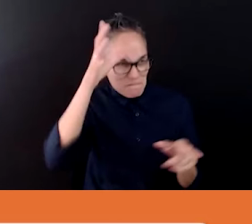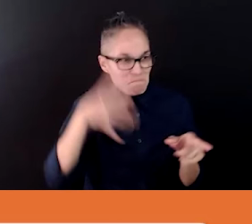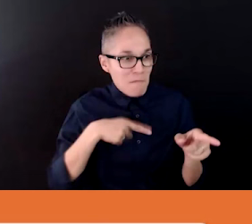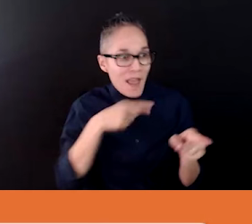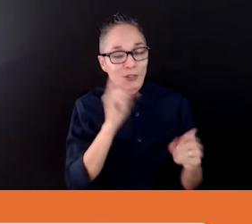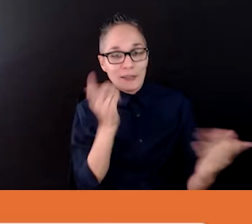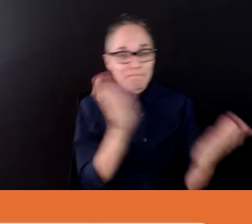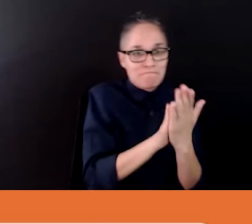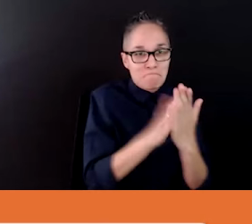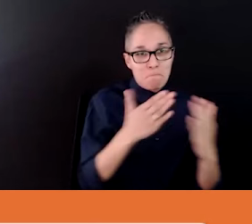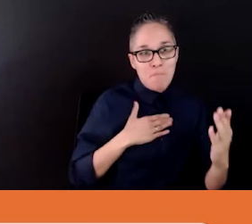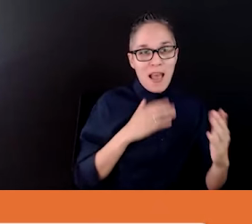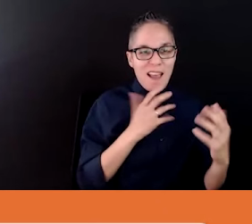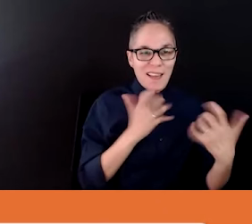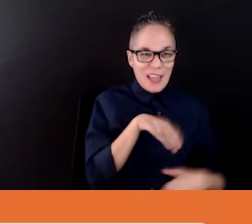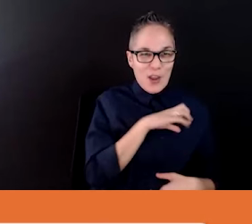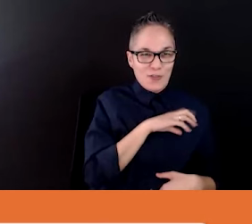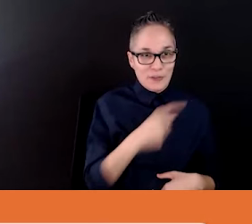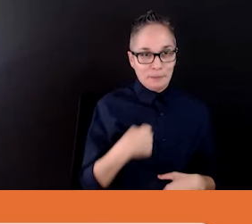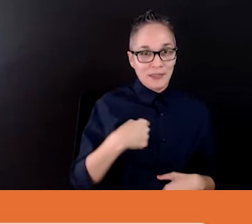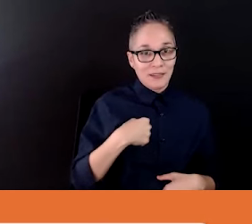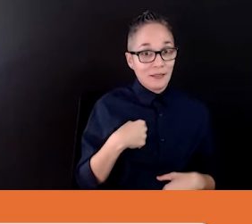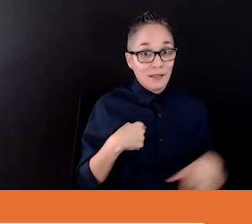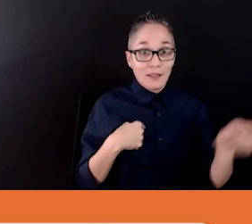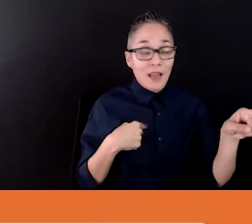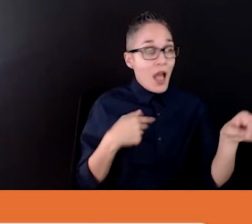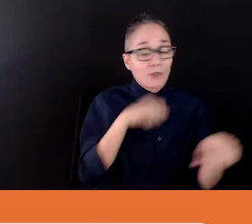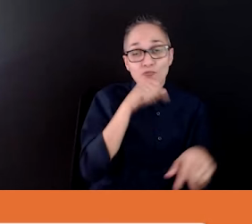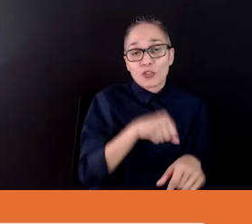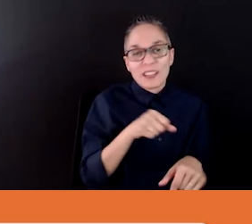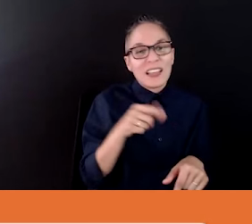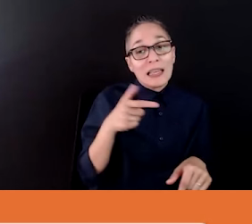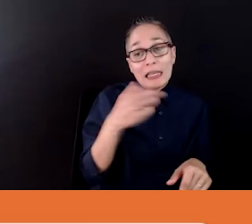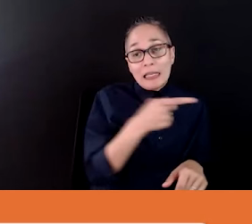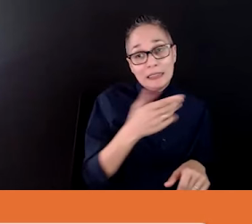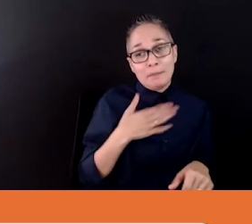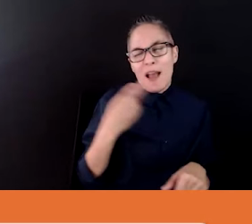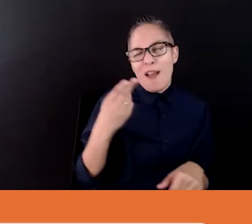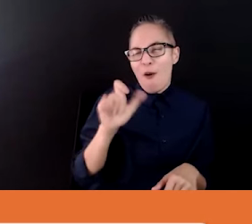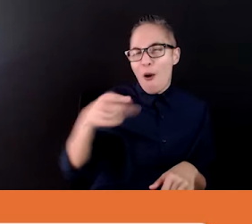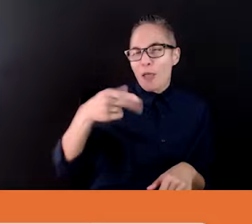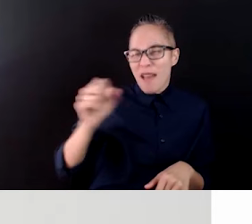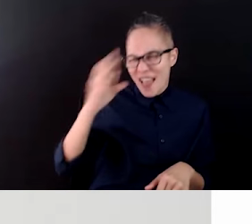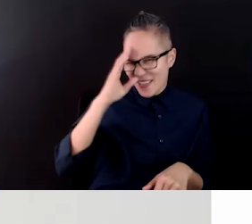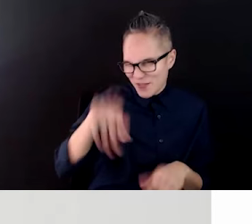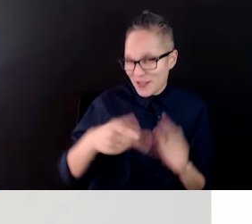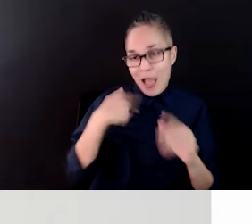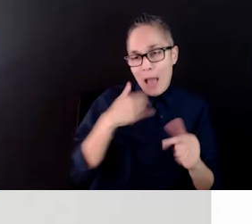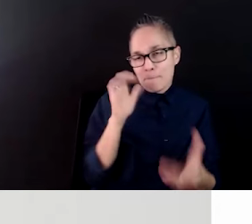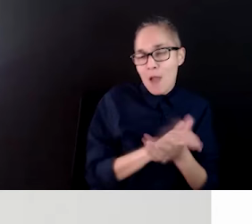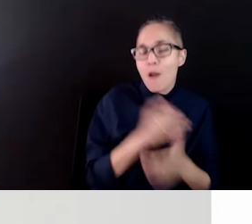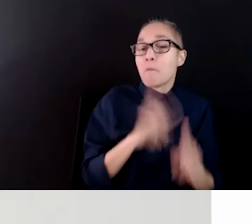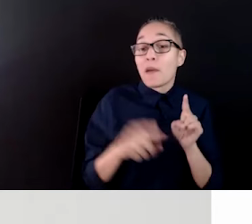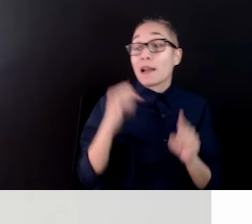Who doesn't? He's my hall pass. Your whole pass on the top of your list. Yeah, very, very tip